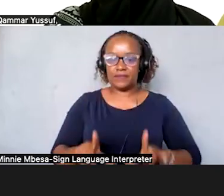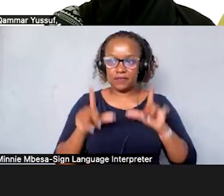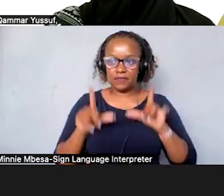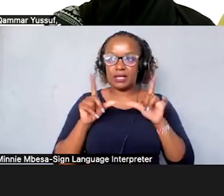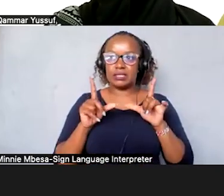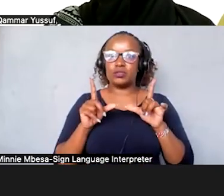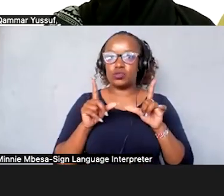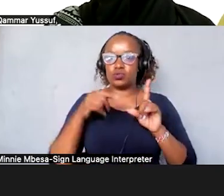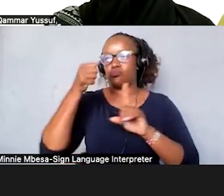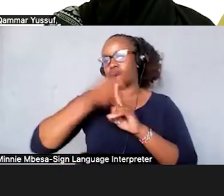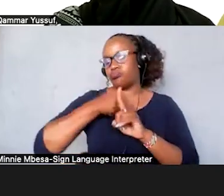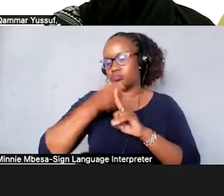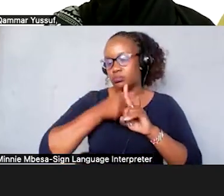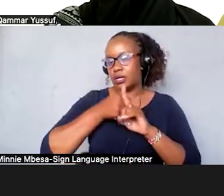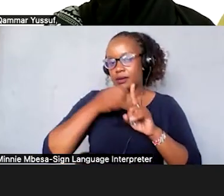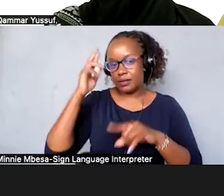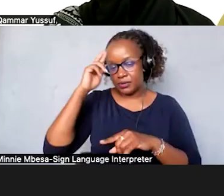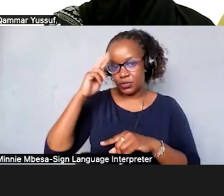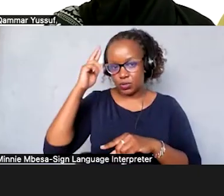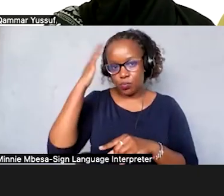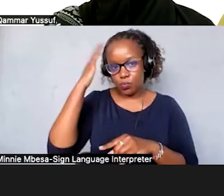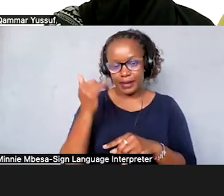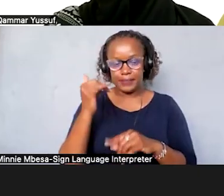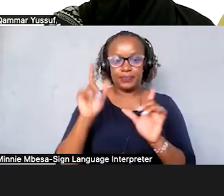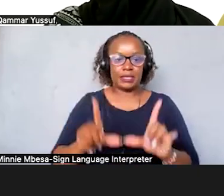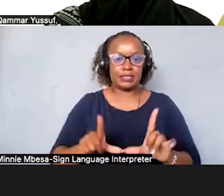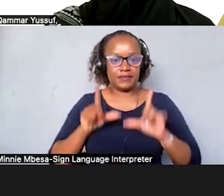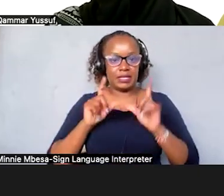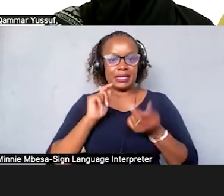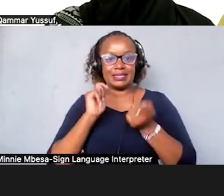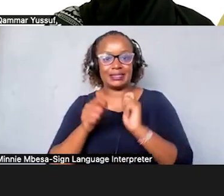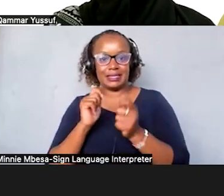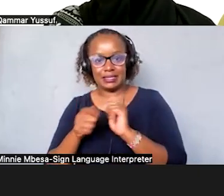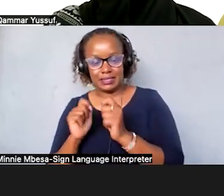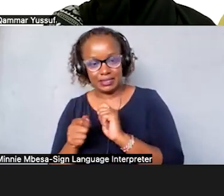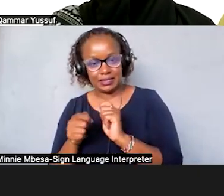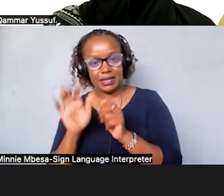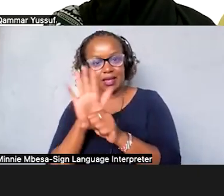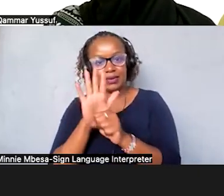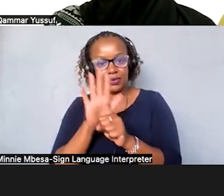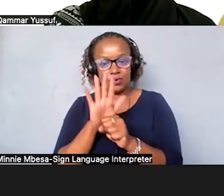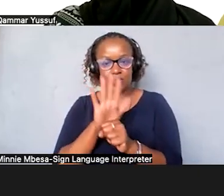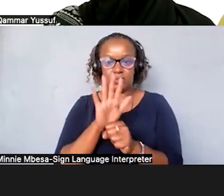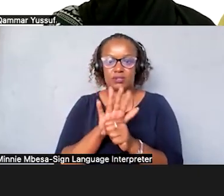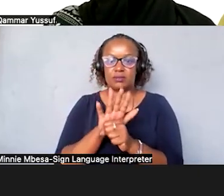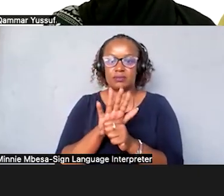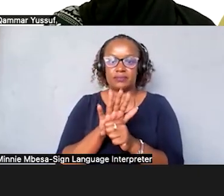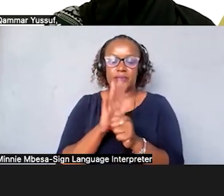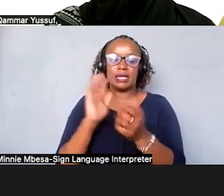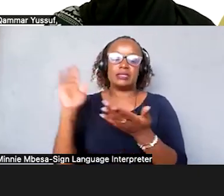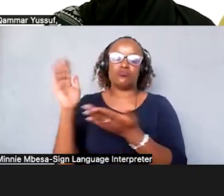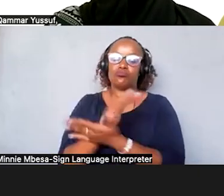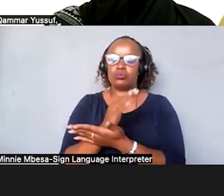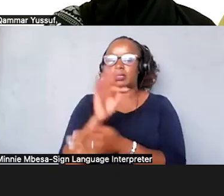that is the reason why survivors are changing a lot in terms of ending FGMC.